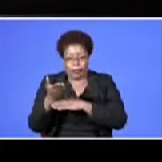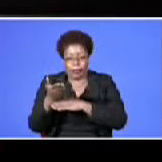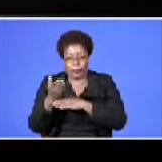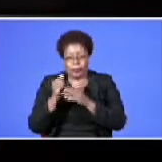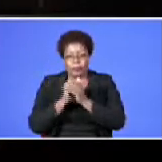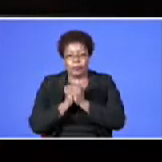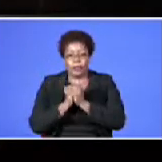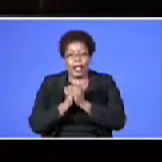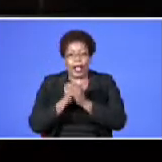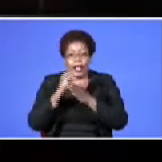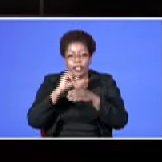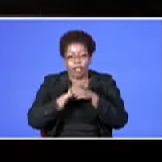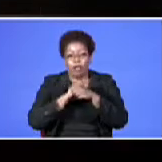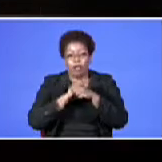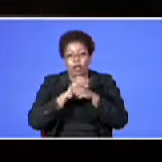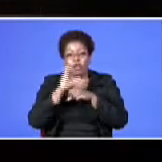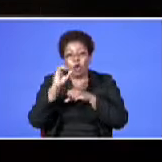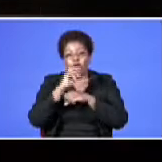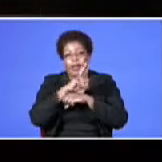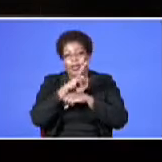covid19@bahamas.gov.bs and